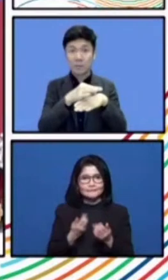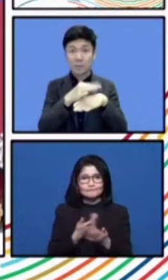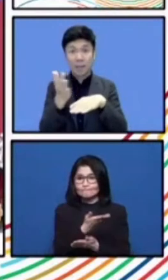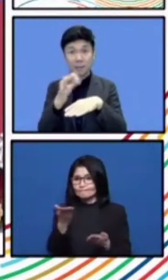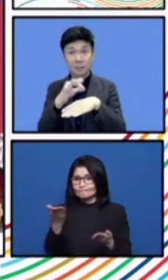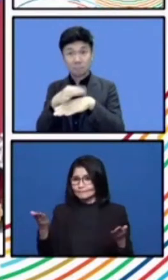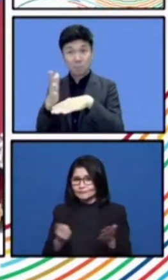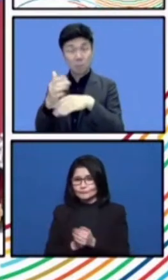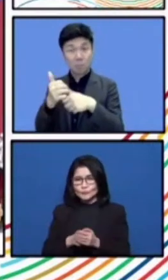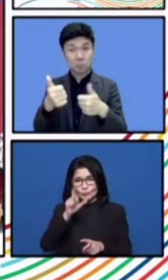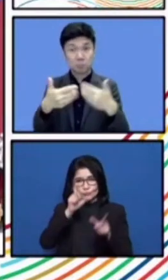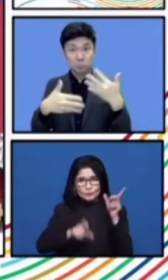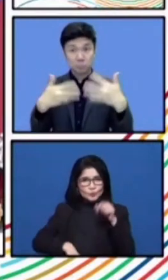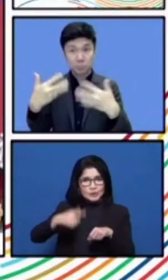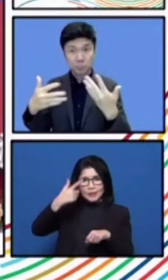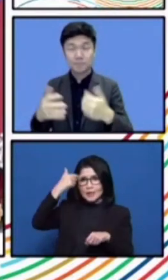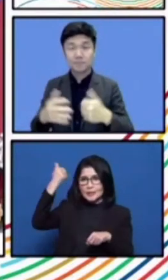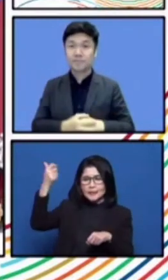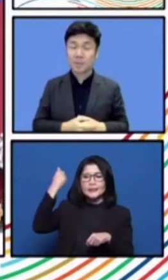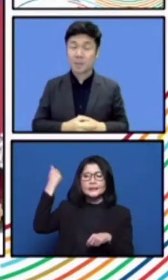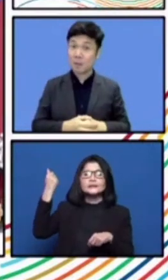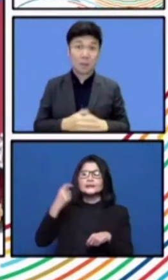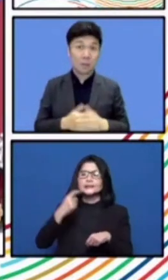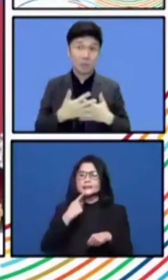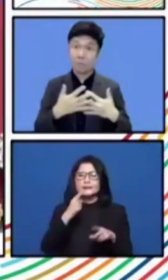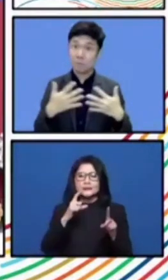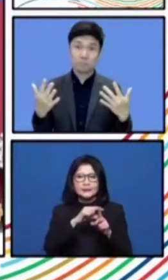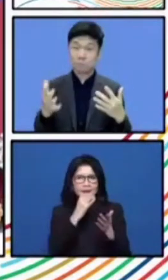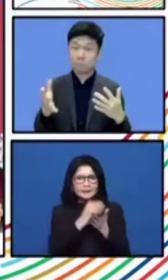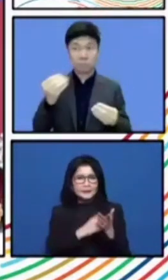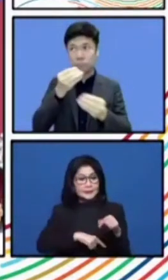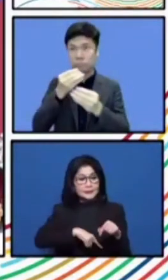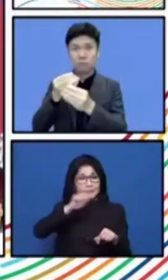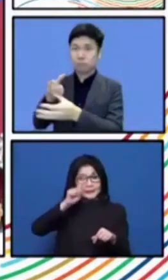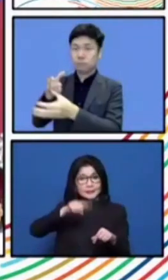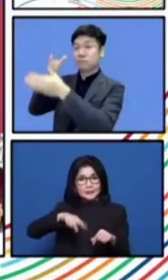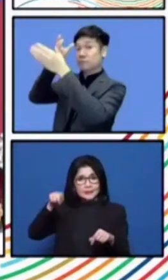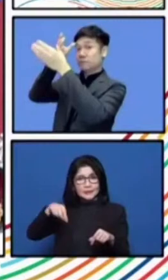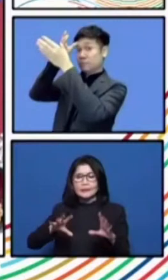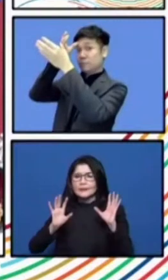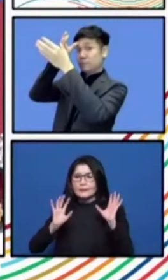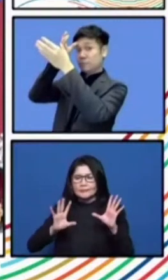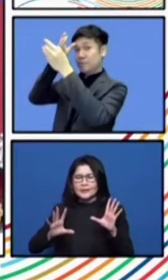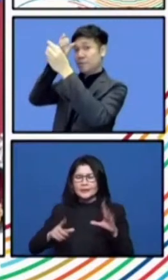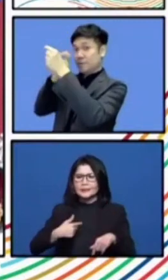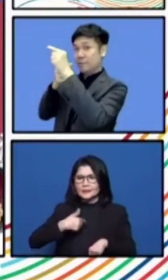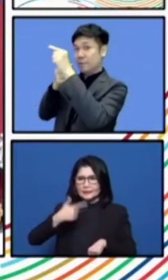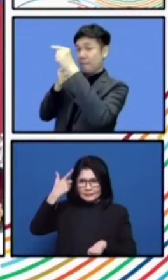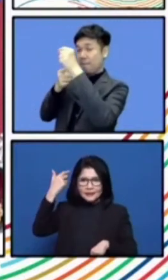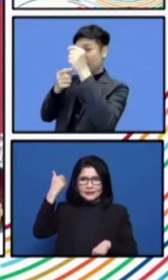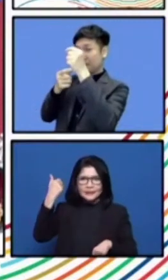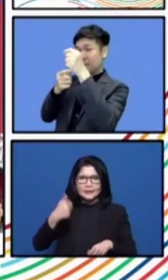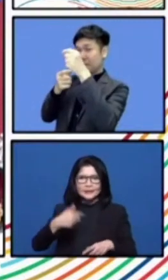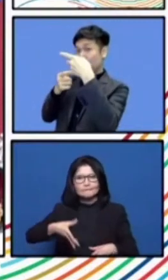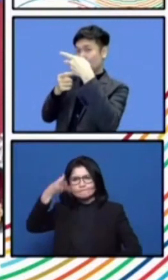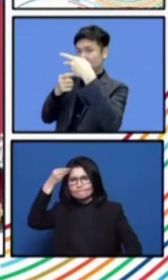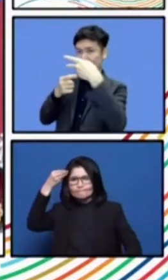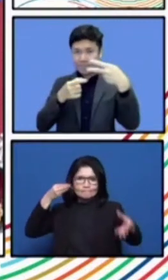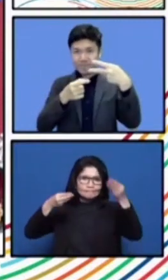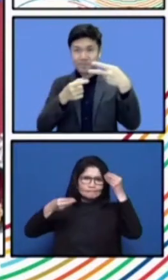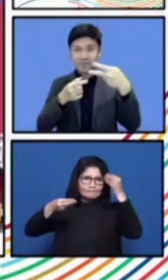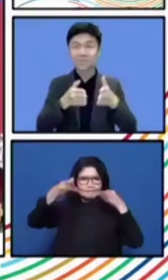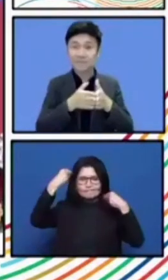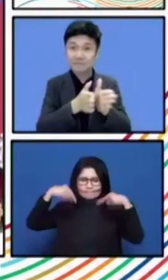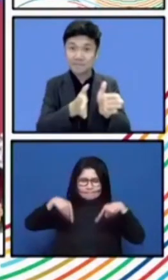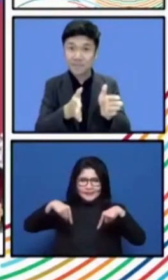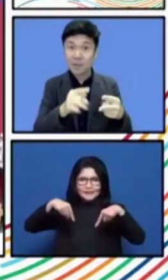I have a lot of takeaways but I'd like to highlight too that uh stood out one we are not short of opportunities